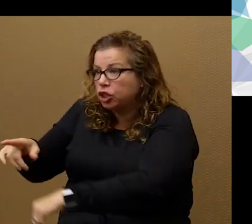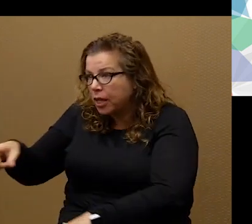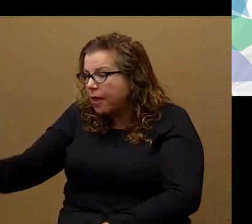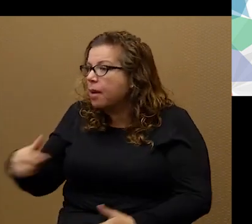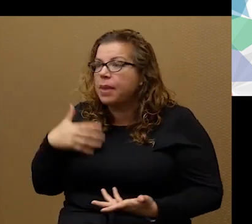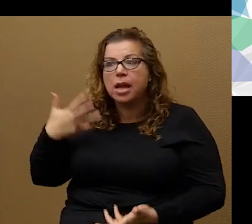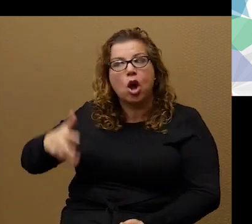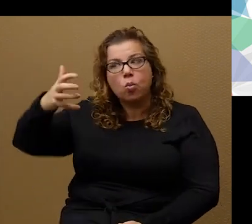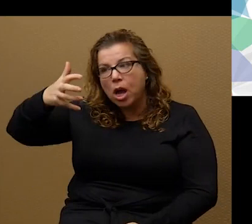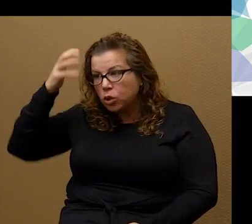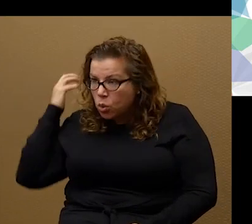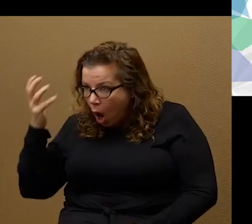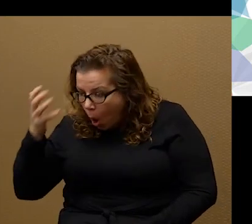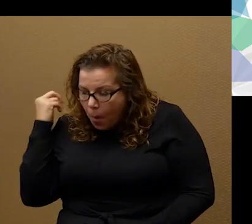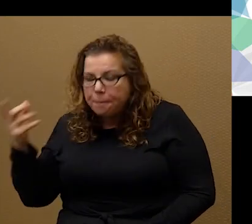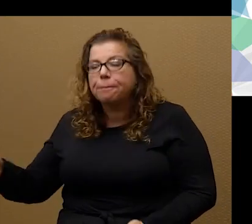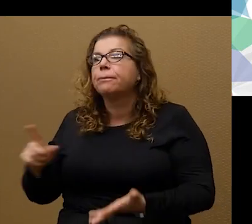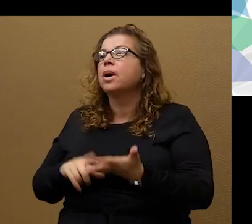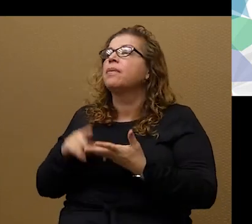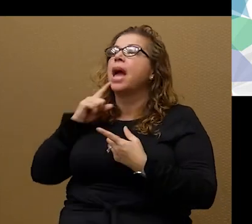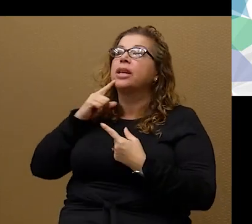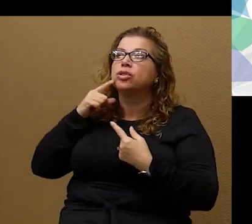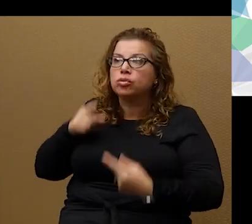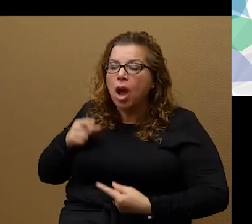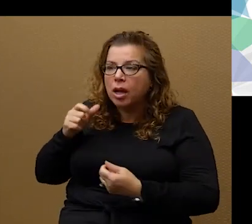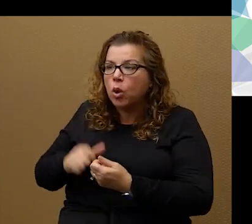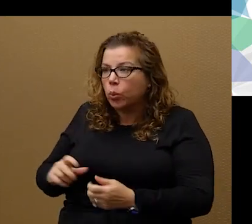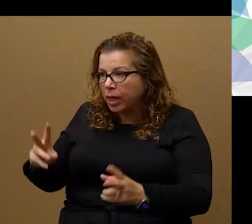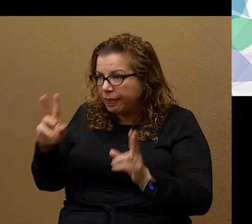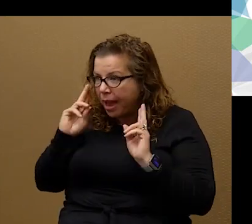their hair. They might struggle to get a haircut.